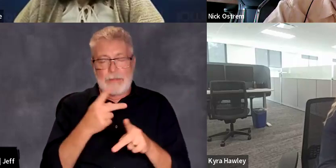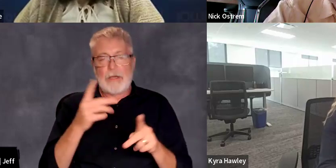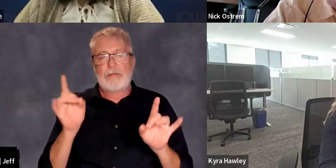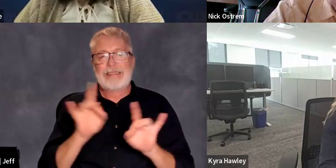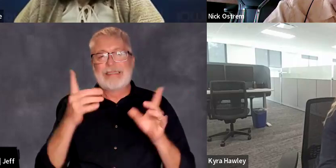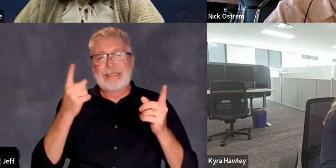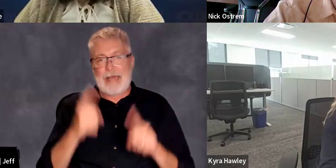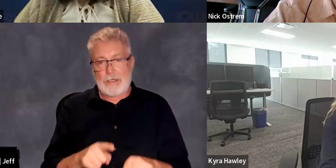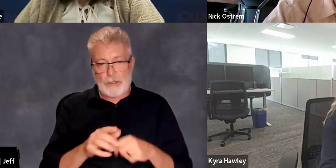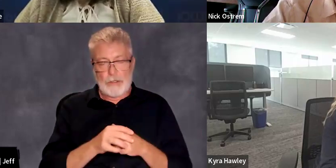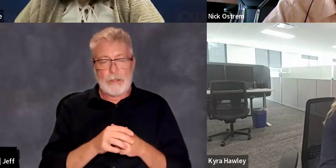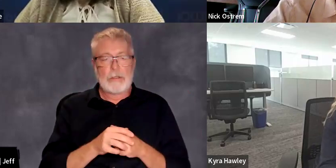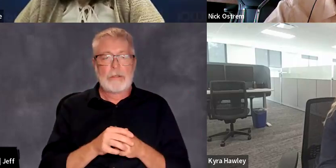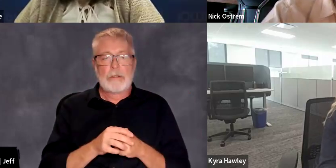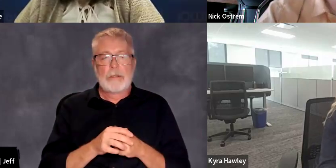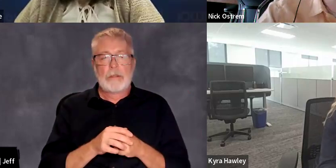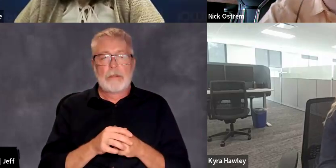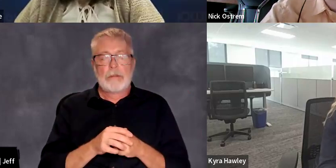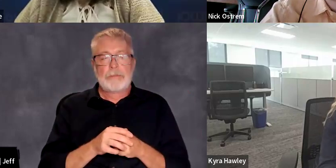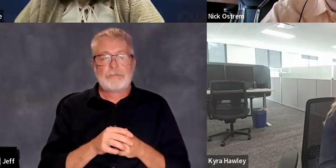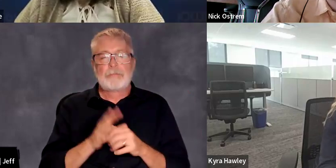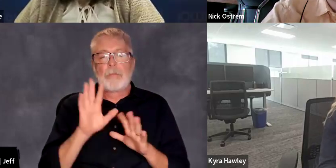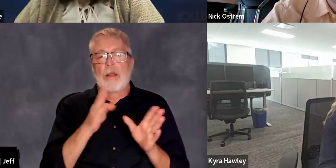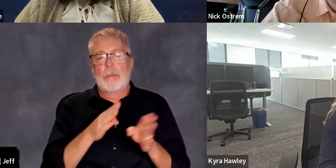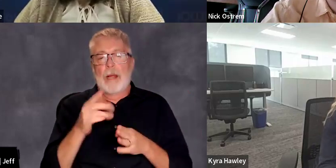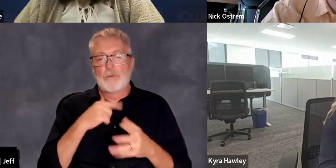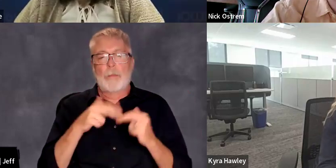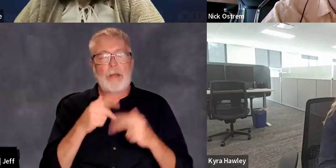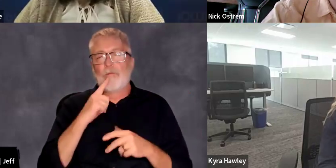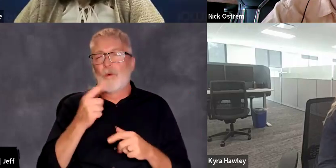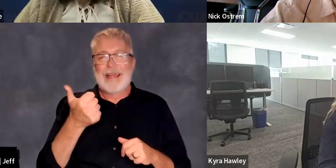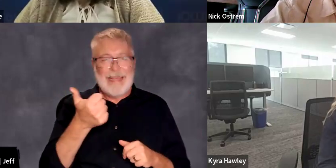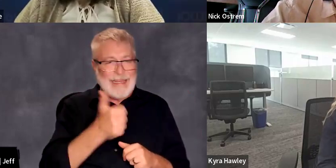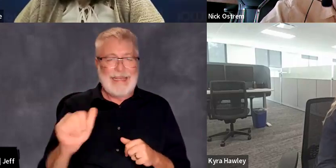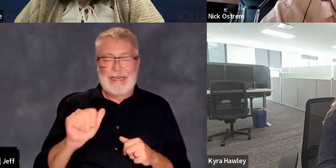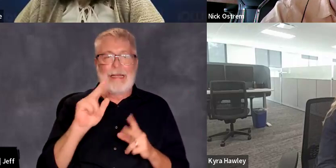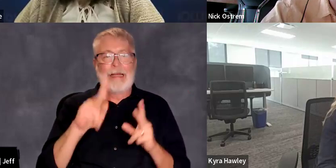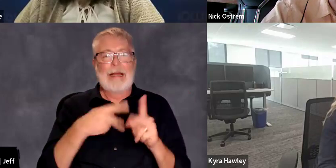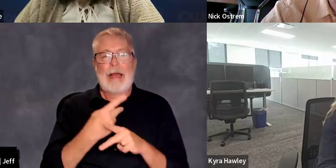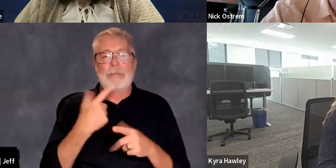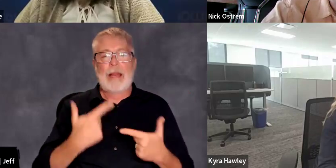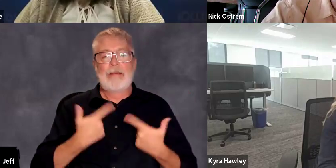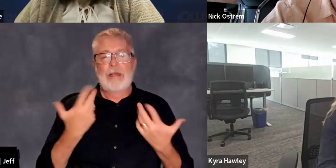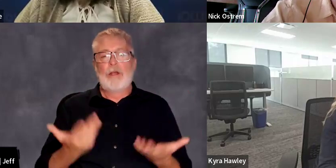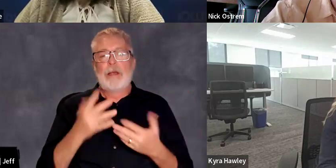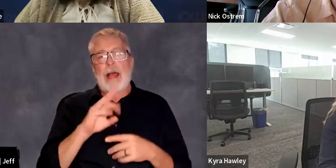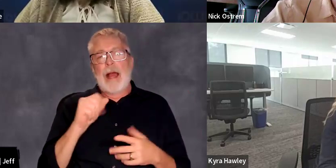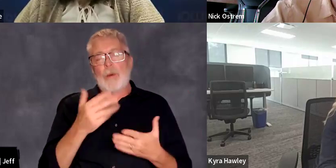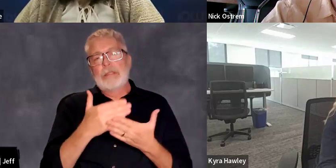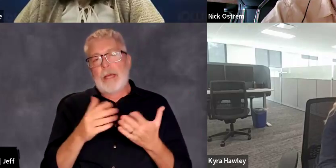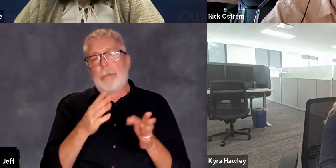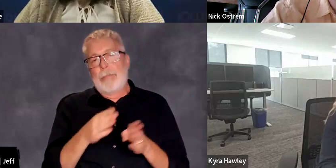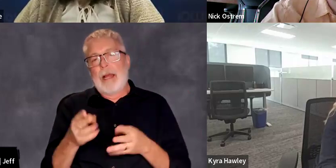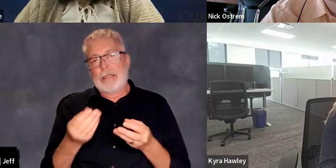Um, you know, the plans that we're building are for every type of plan, but living in Iowa, there are some plans that are going to be